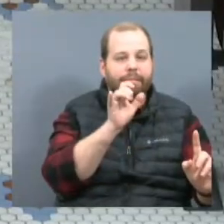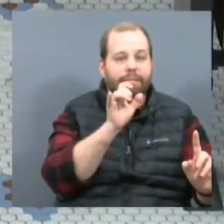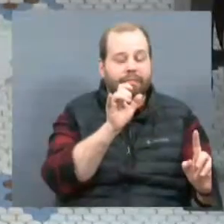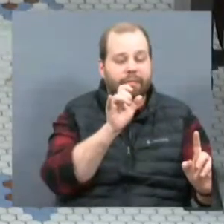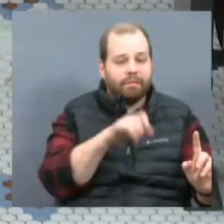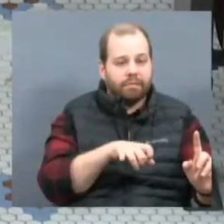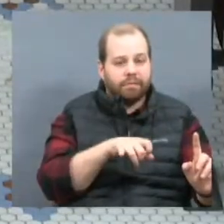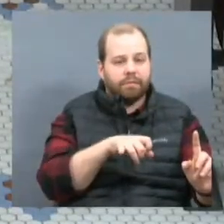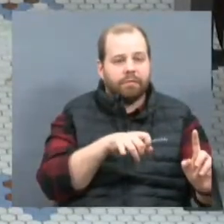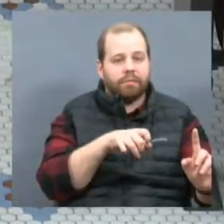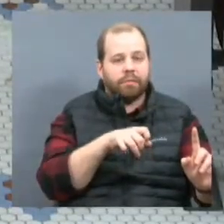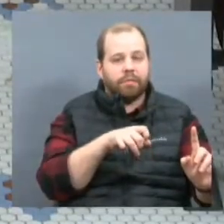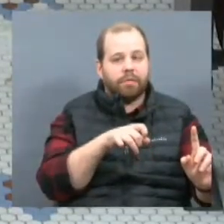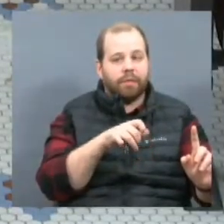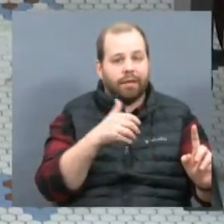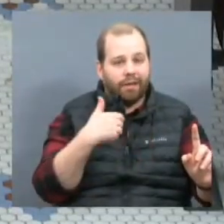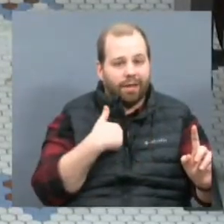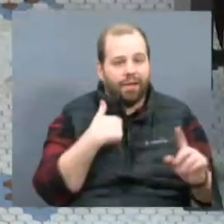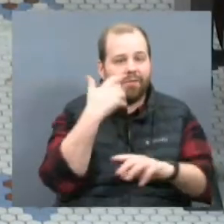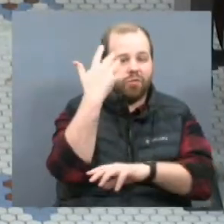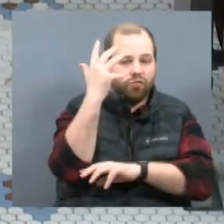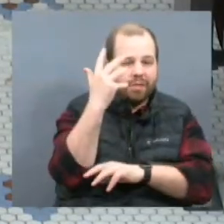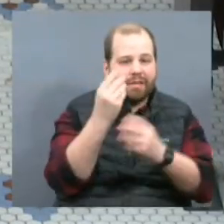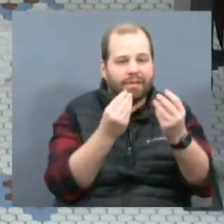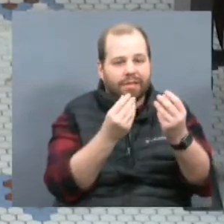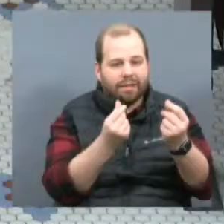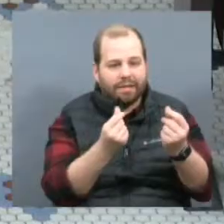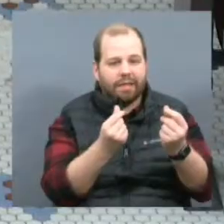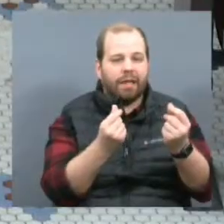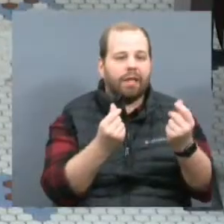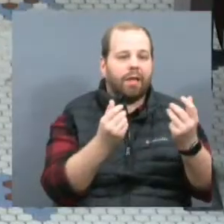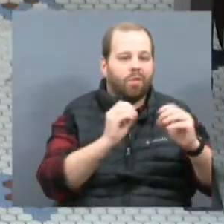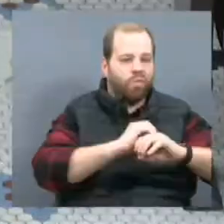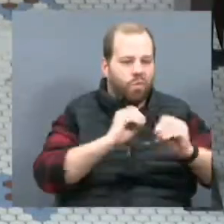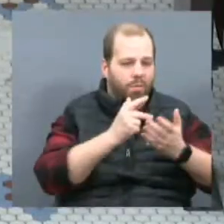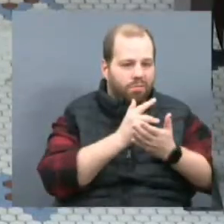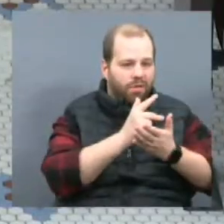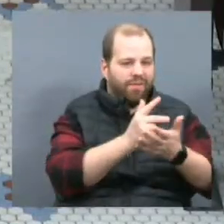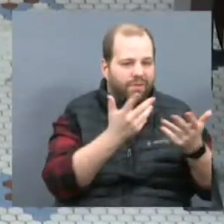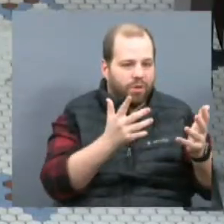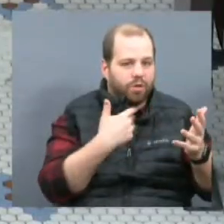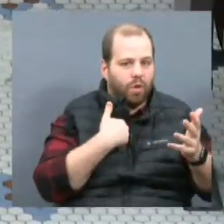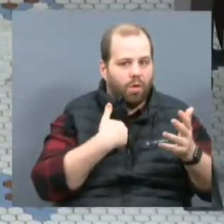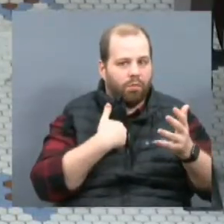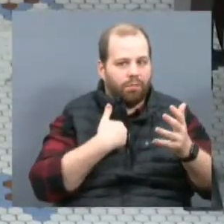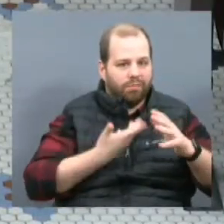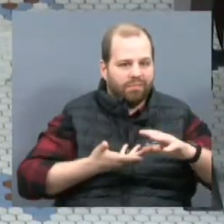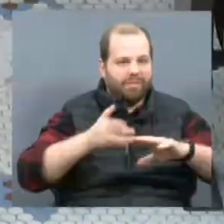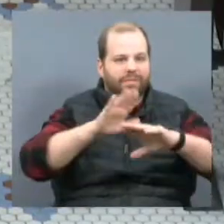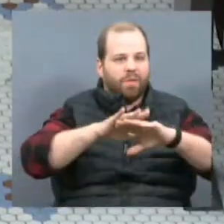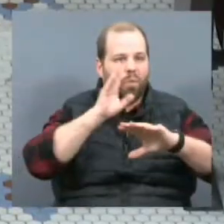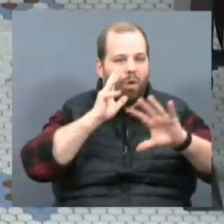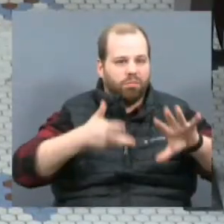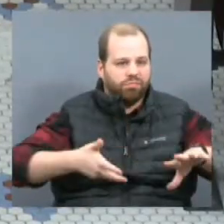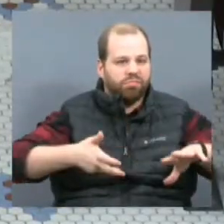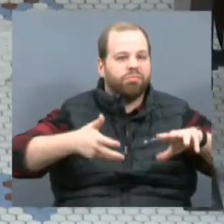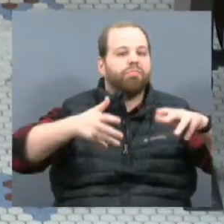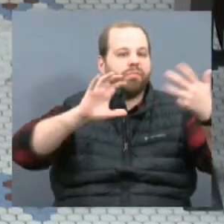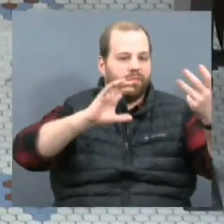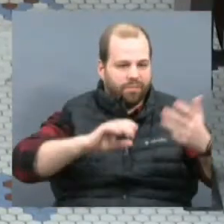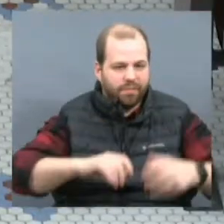with trees and land and no parking lots. So it's going to be a mess.